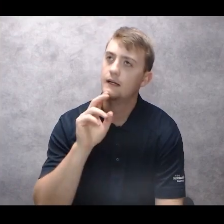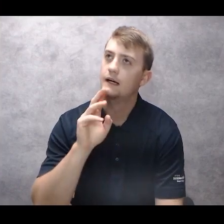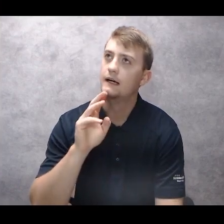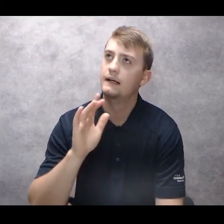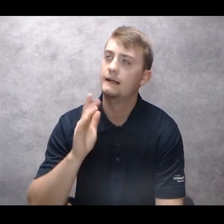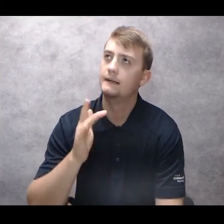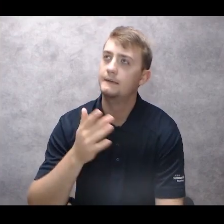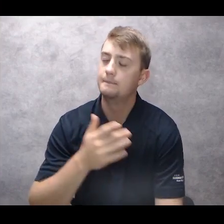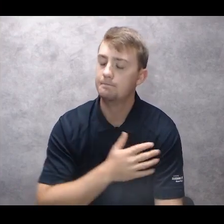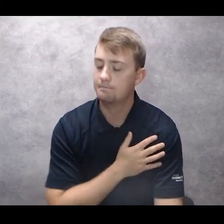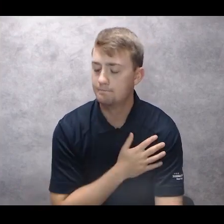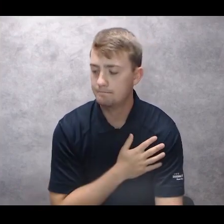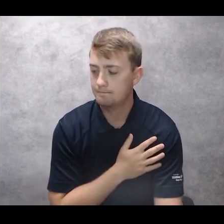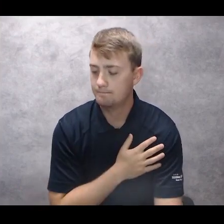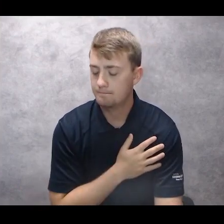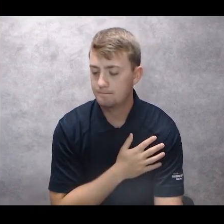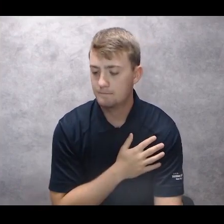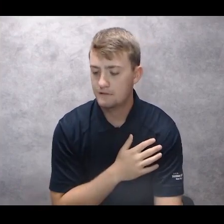Um,